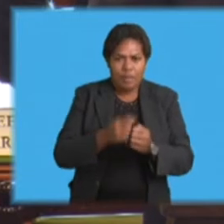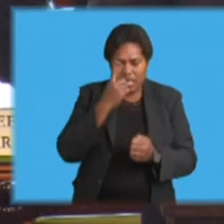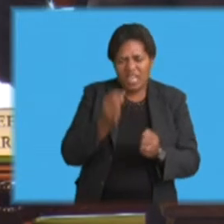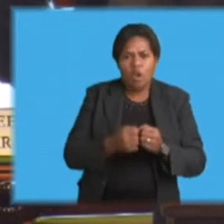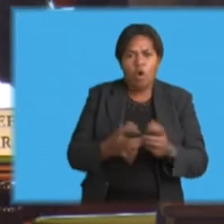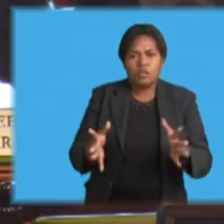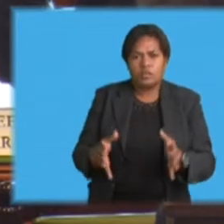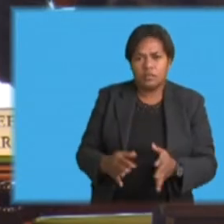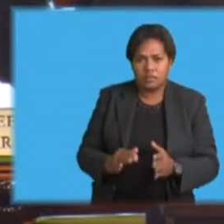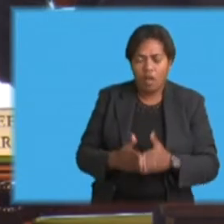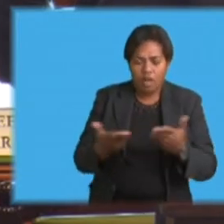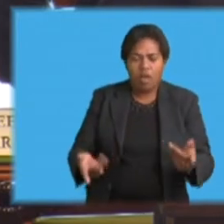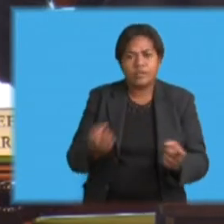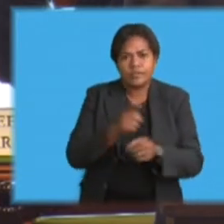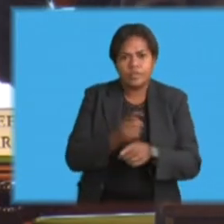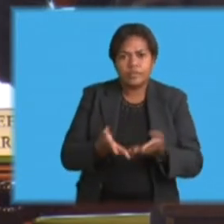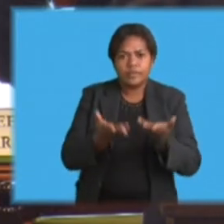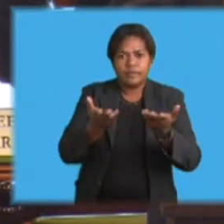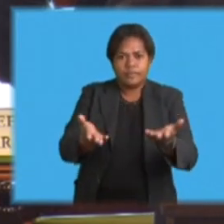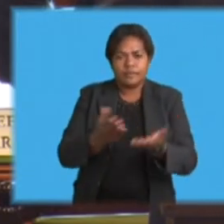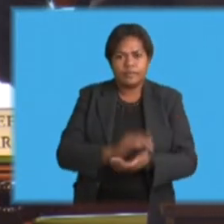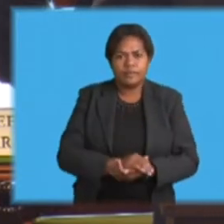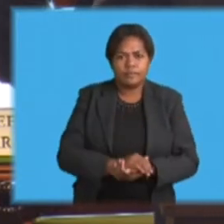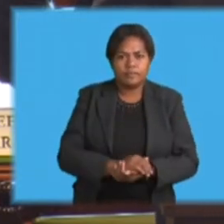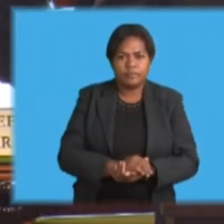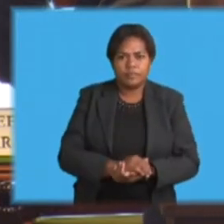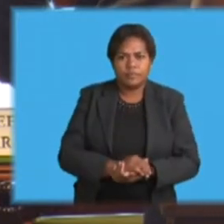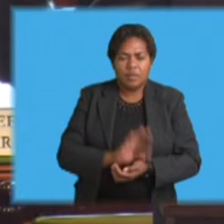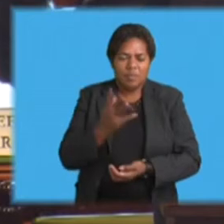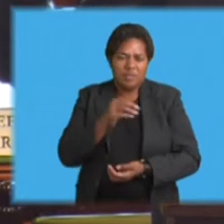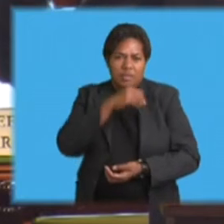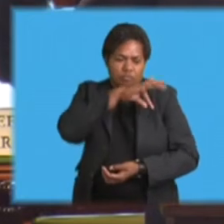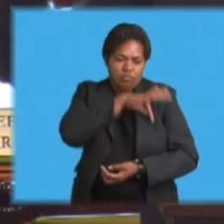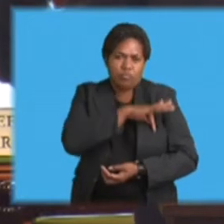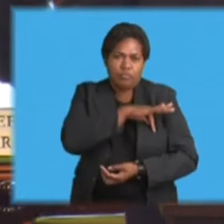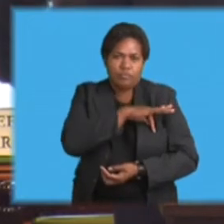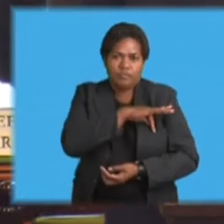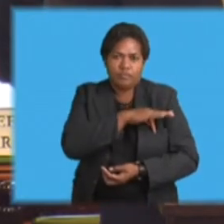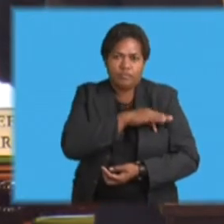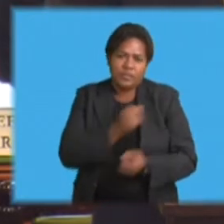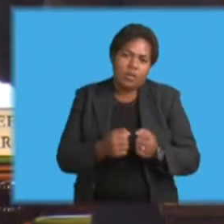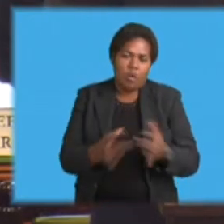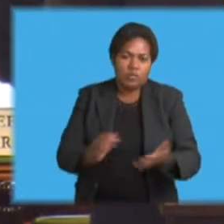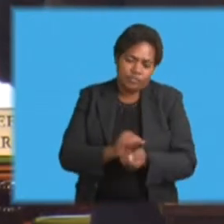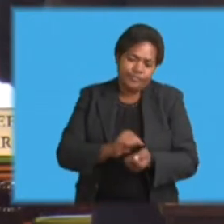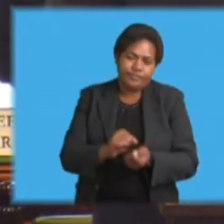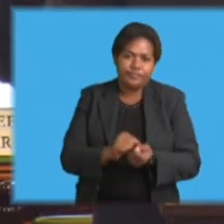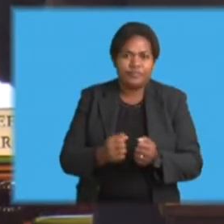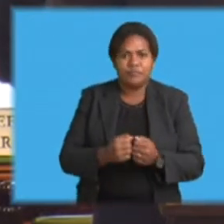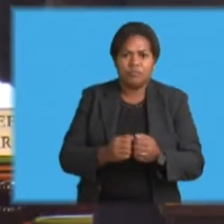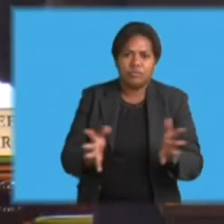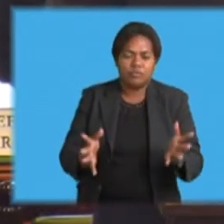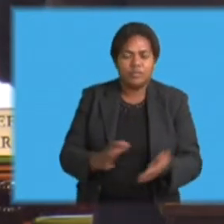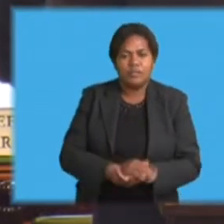them in the pockets of their shirts, the shirt gets washed and everything on that piece of paper disappears. So